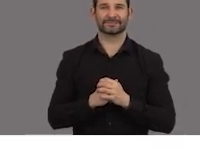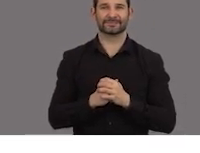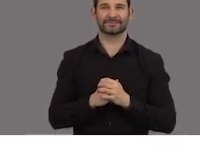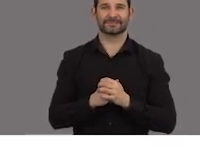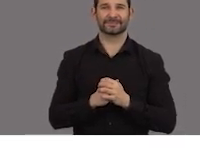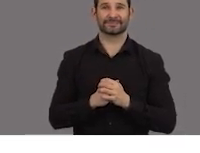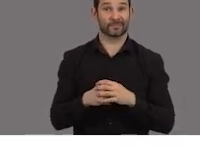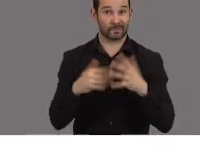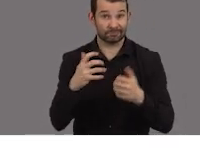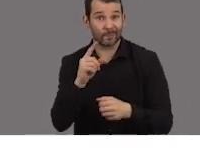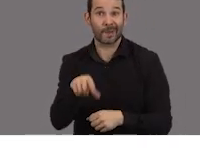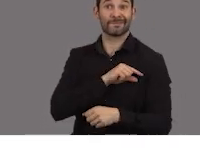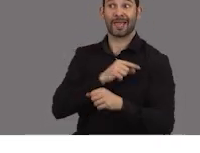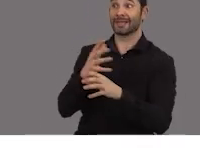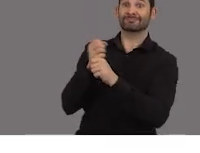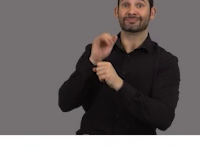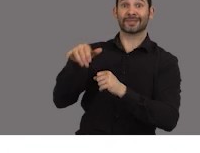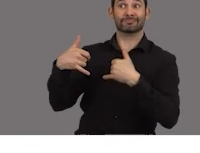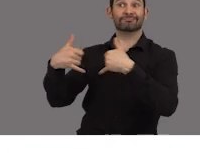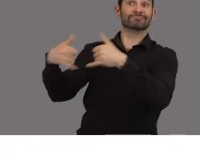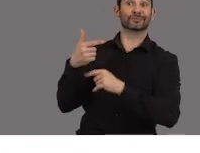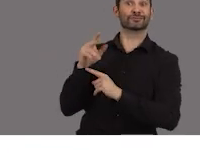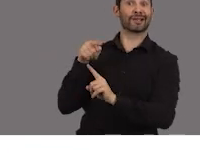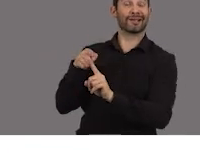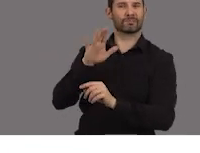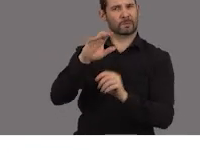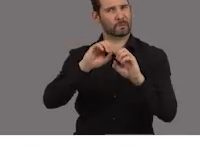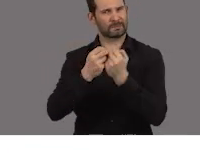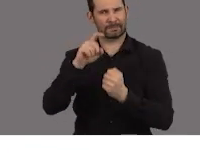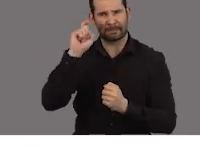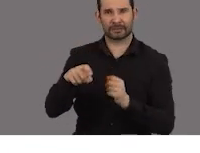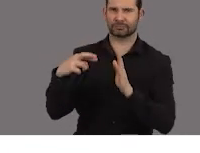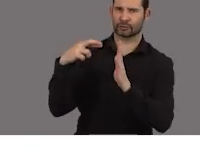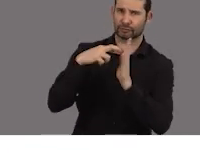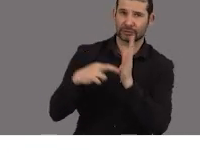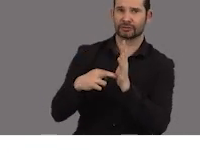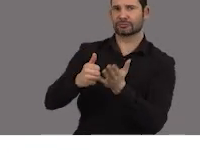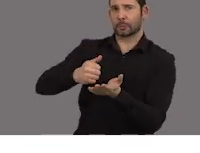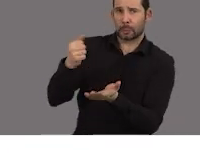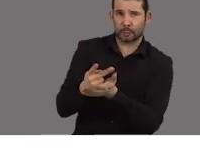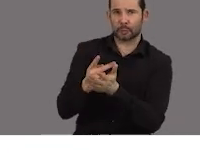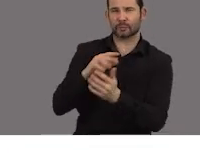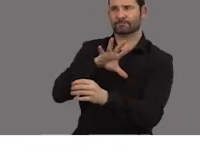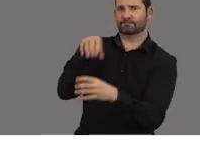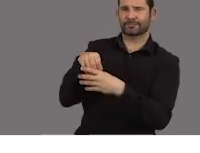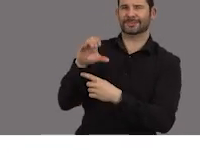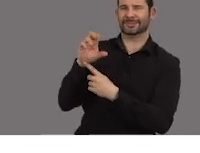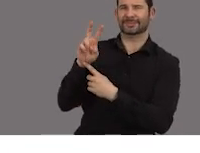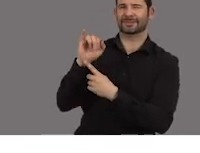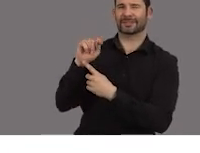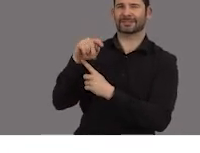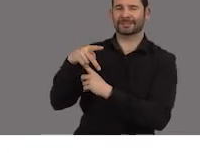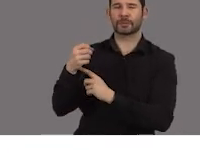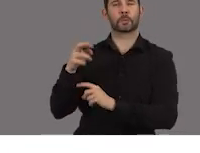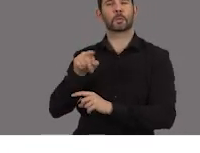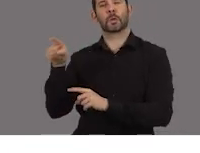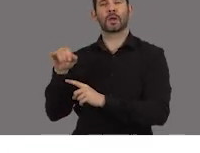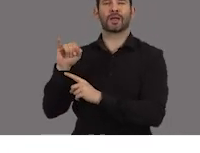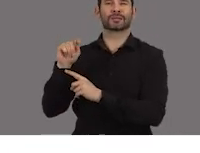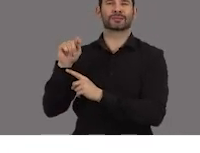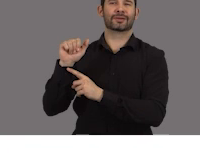To qualify for the CVITP grant, your organization must be registered and approved as part of the